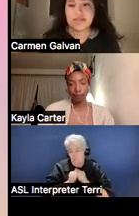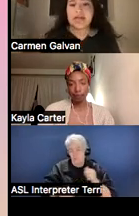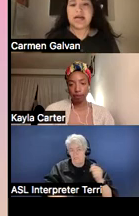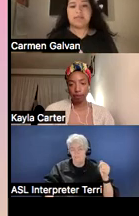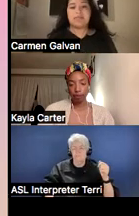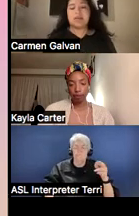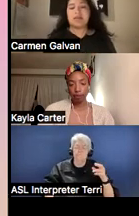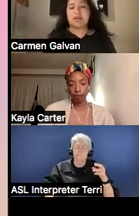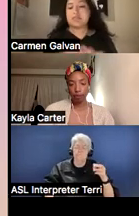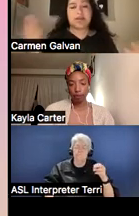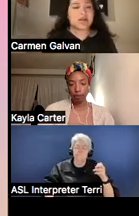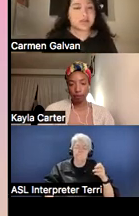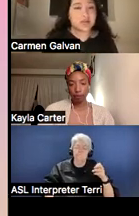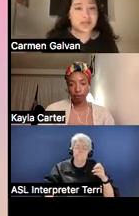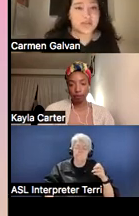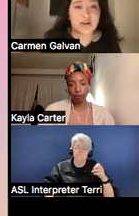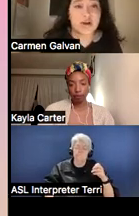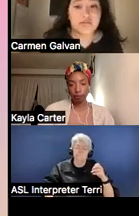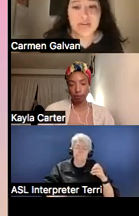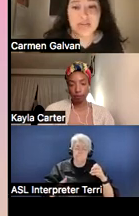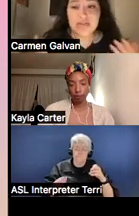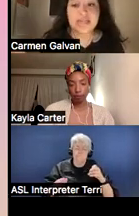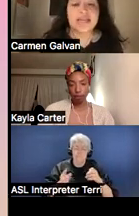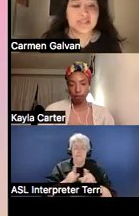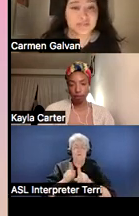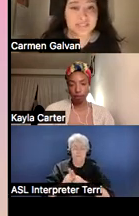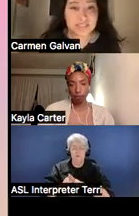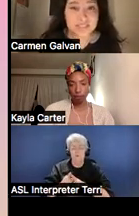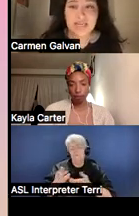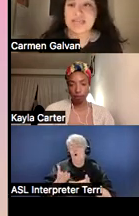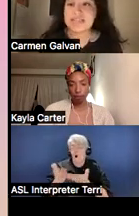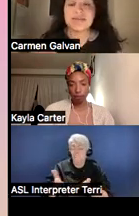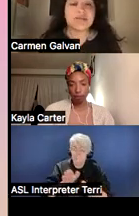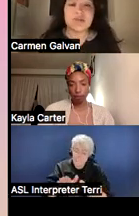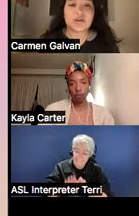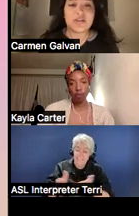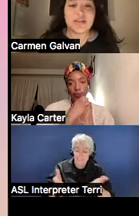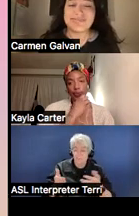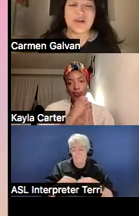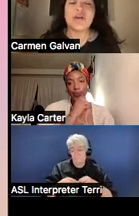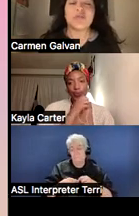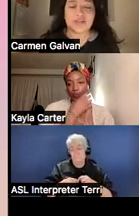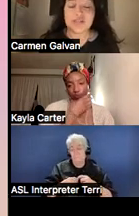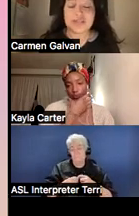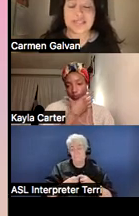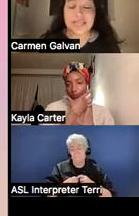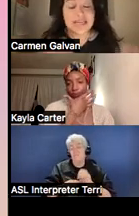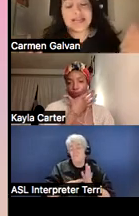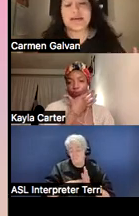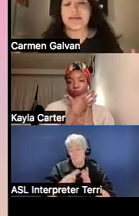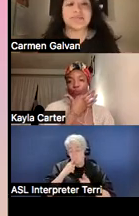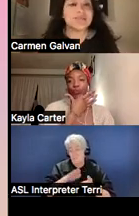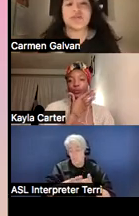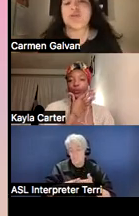helpful. That also goes for the offering cleaning services. Sometimes when you're grieving, all you want to do is clean.